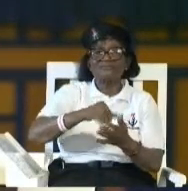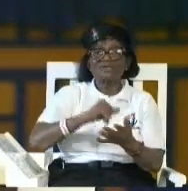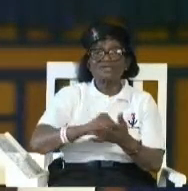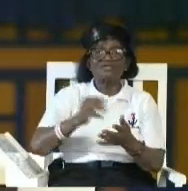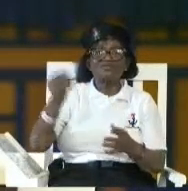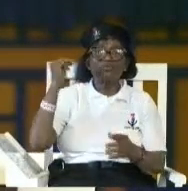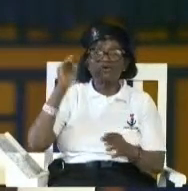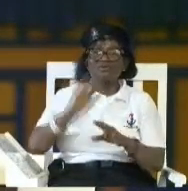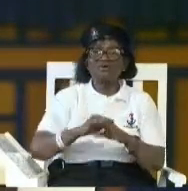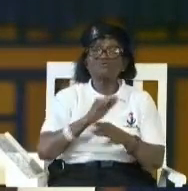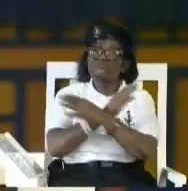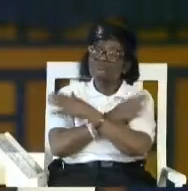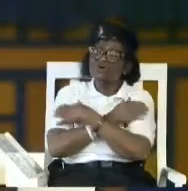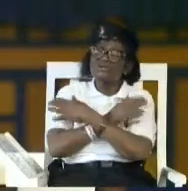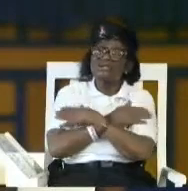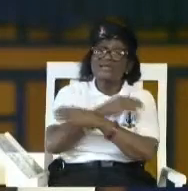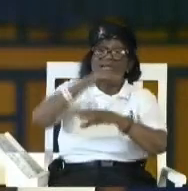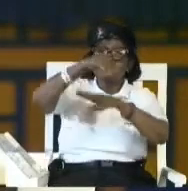Sunday night.